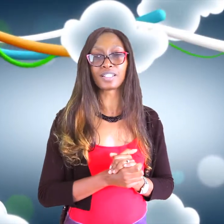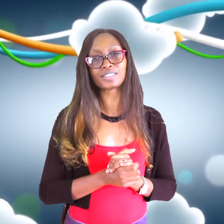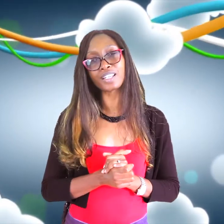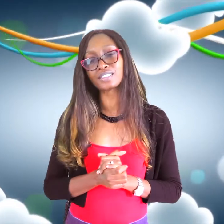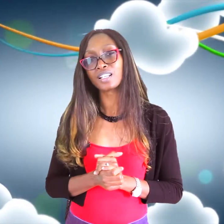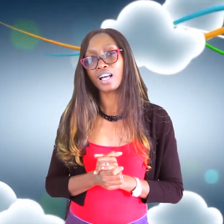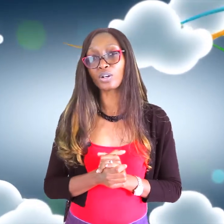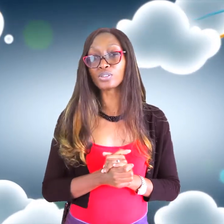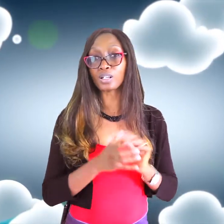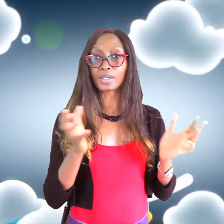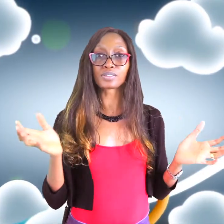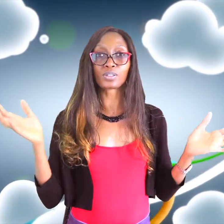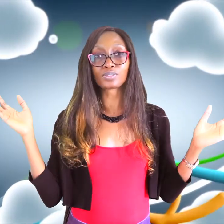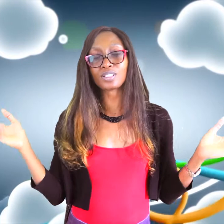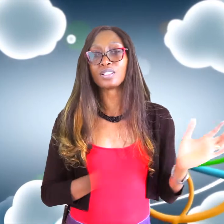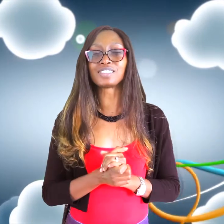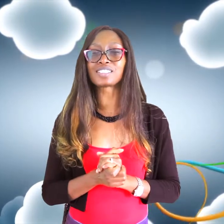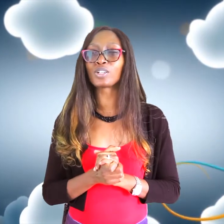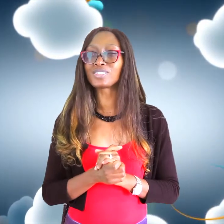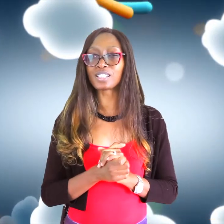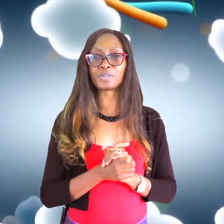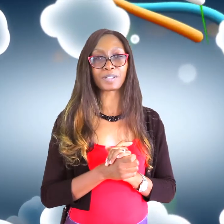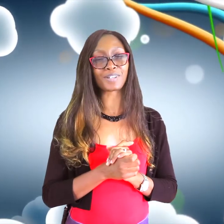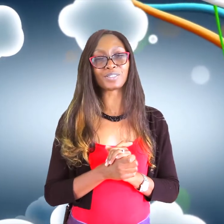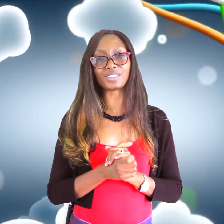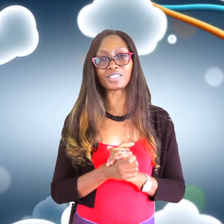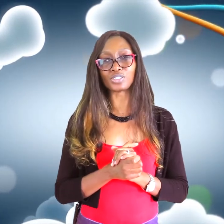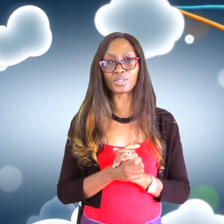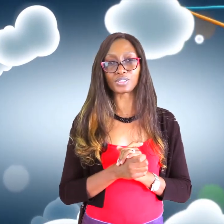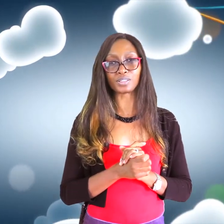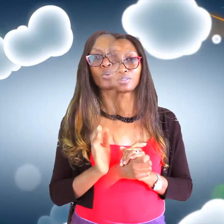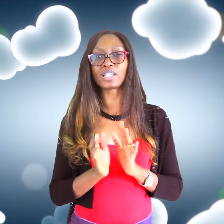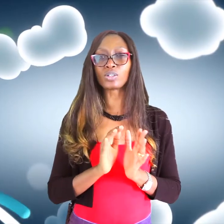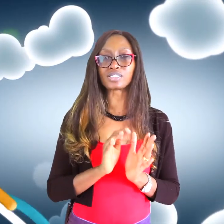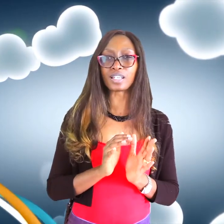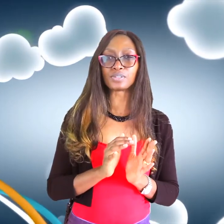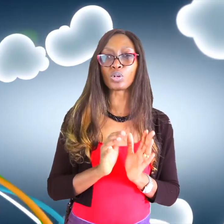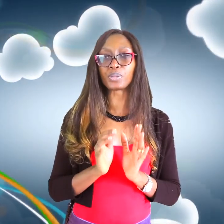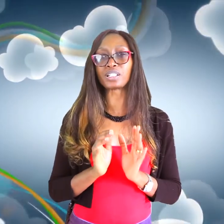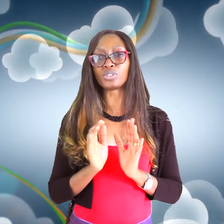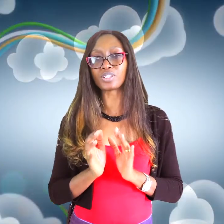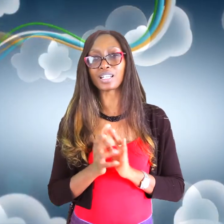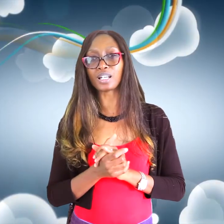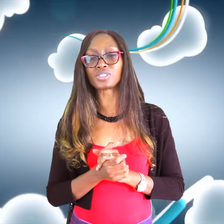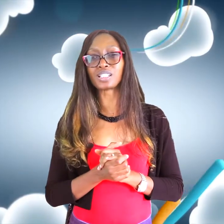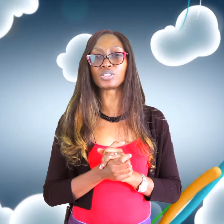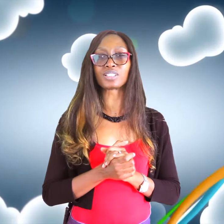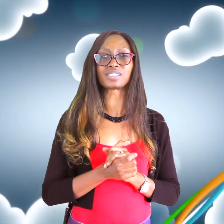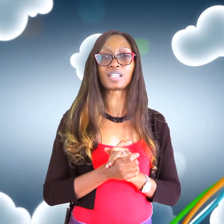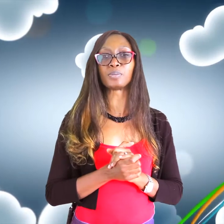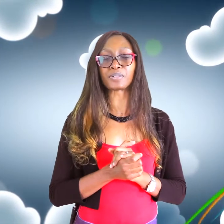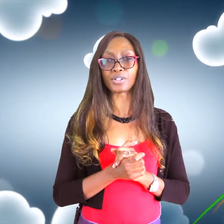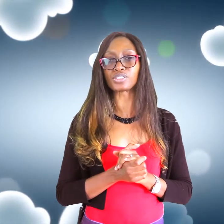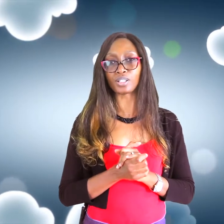Fire today. He says, according to our pastor, he says, I got saved in my final year at university. When I got saved, one pain and regret I had was that I did